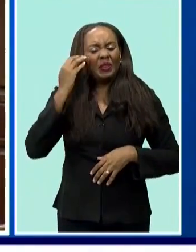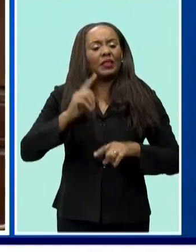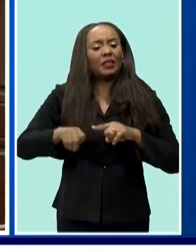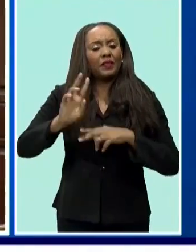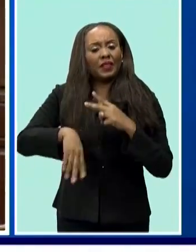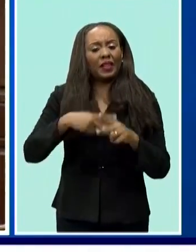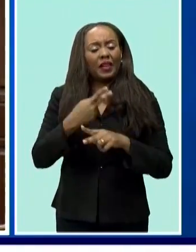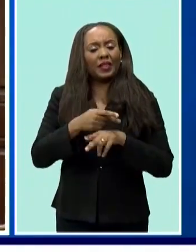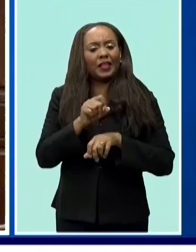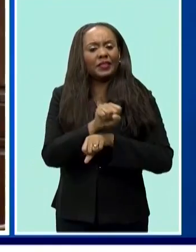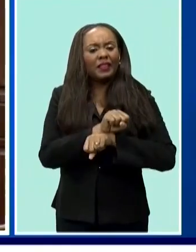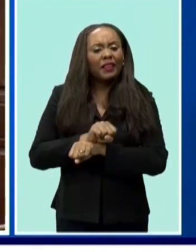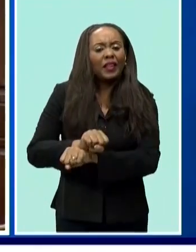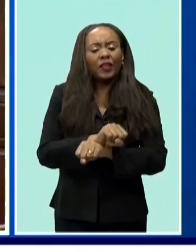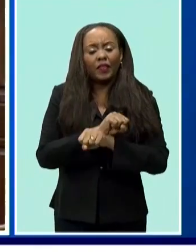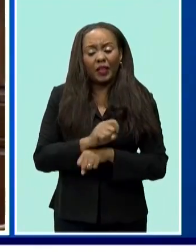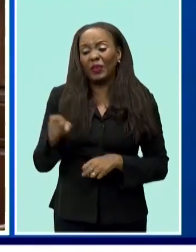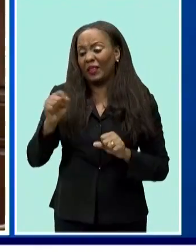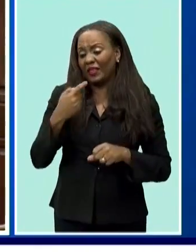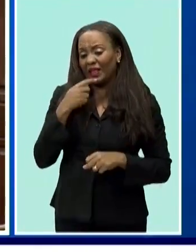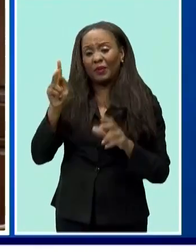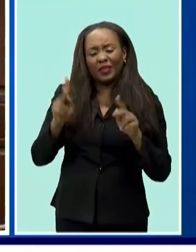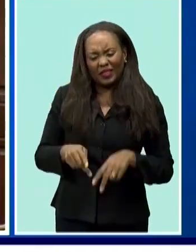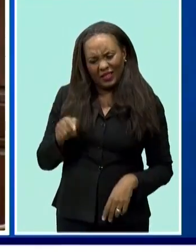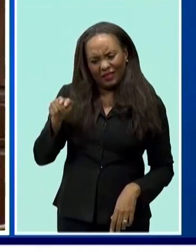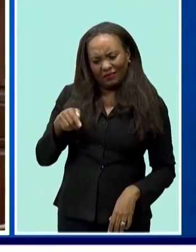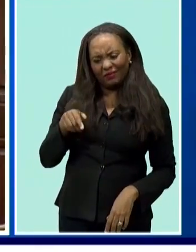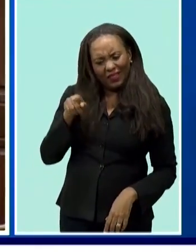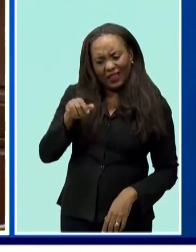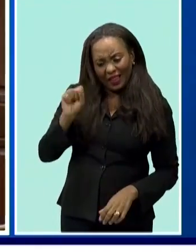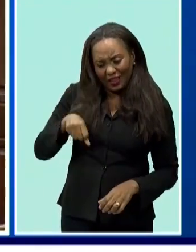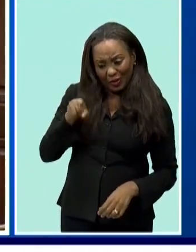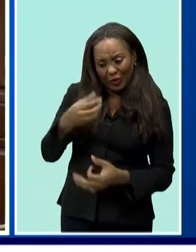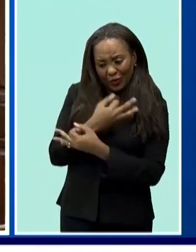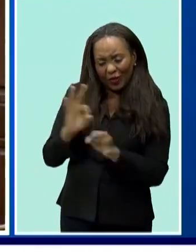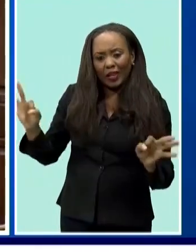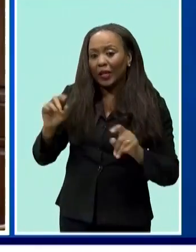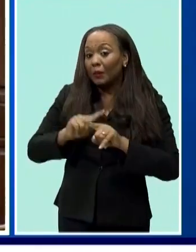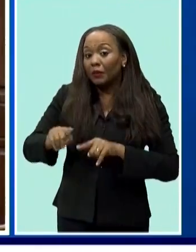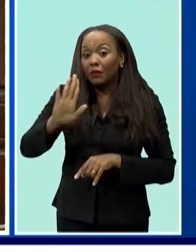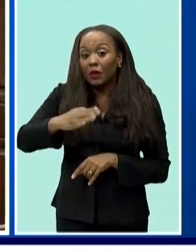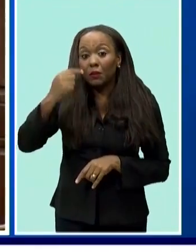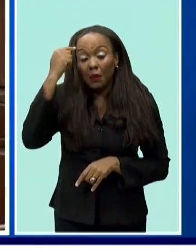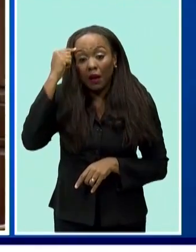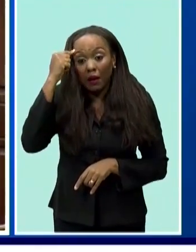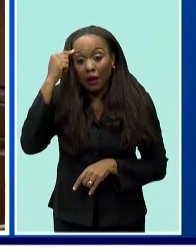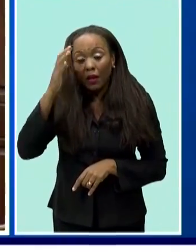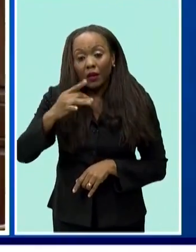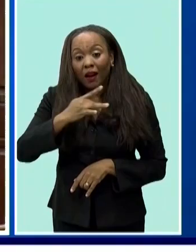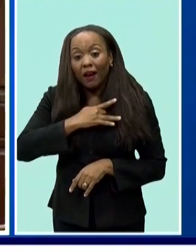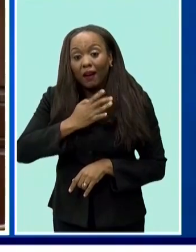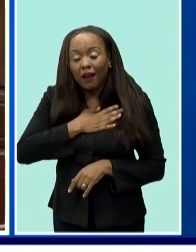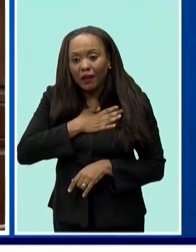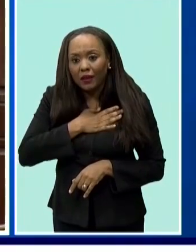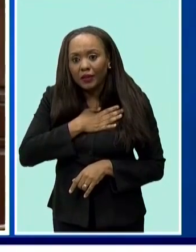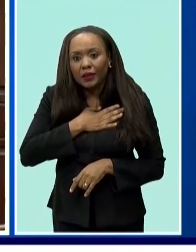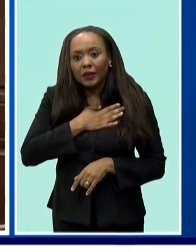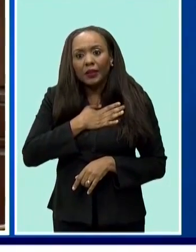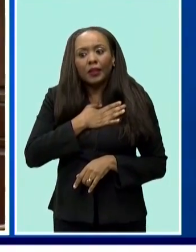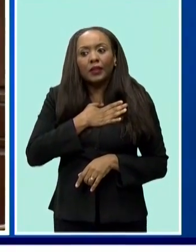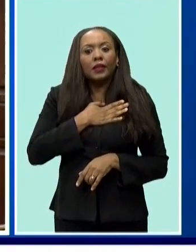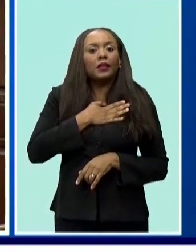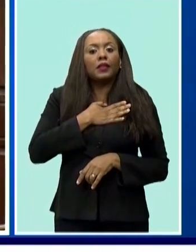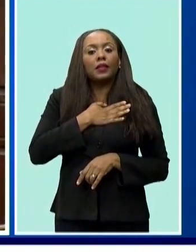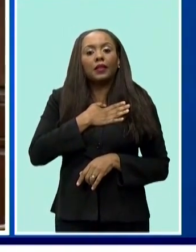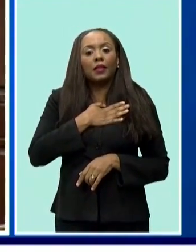man liberty and tell him you are free. But if in your mind, if in your heart of hearts, you believe that you still have a right to control